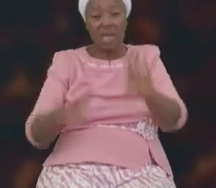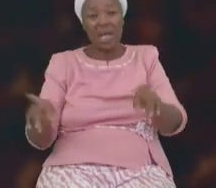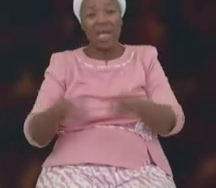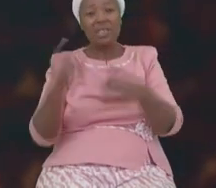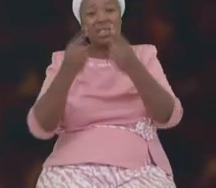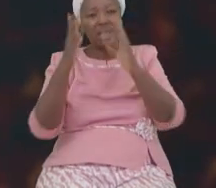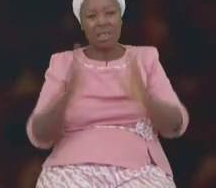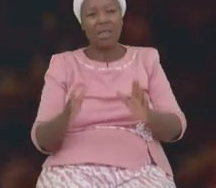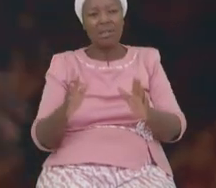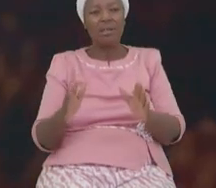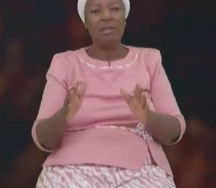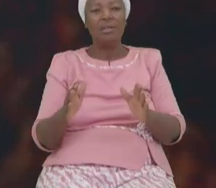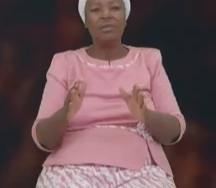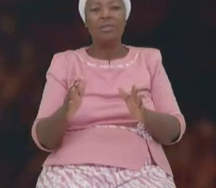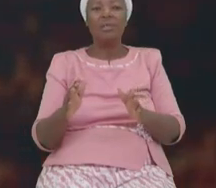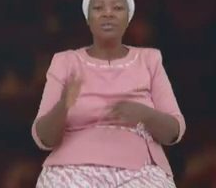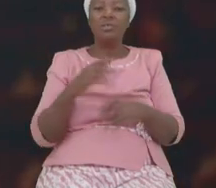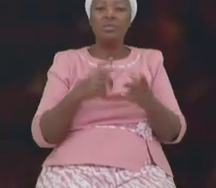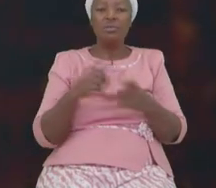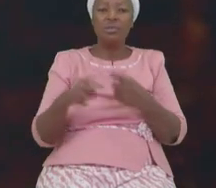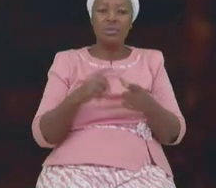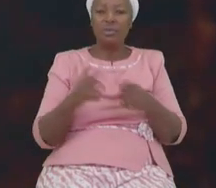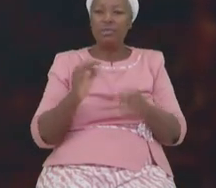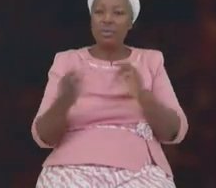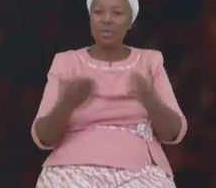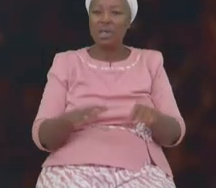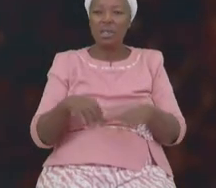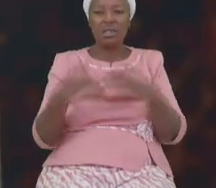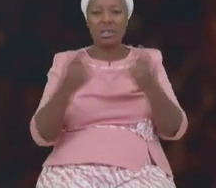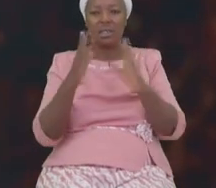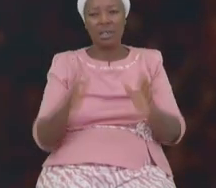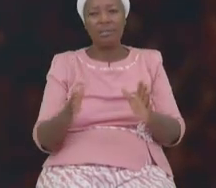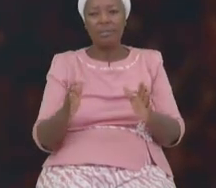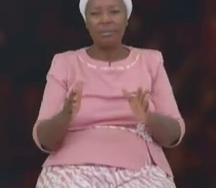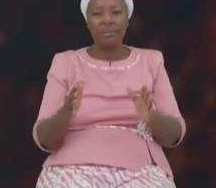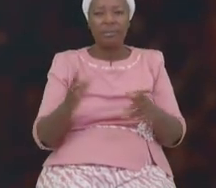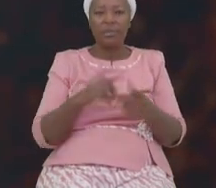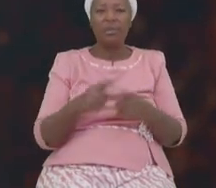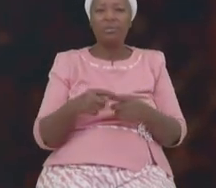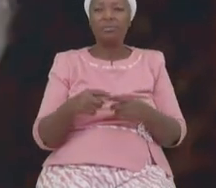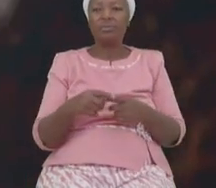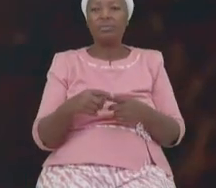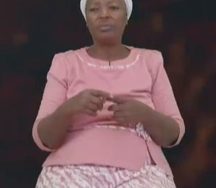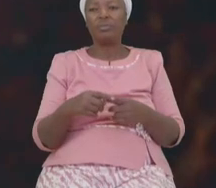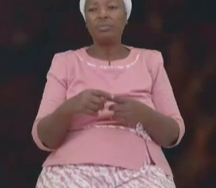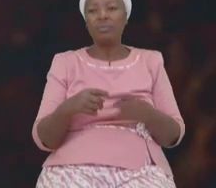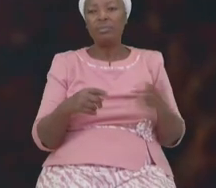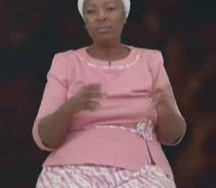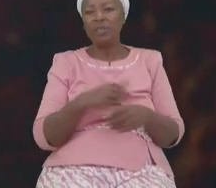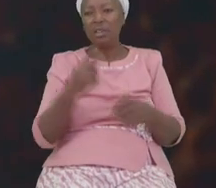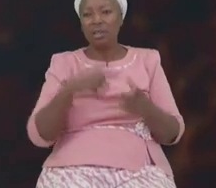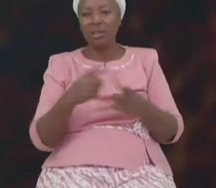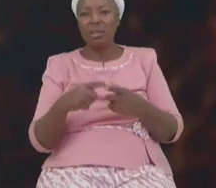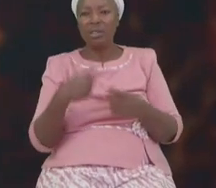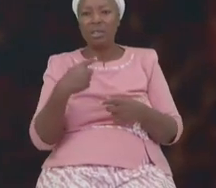sinner. But when you give your heart to the Lord, he goes to prepare a place for you. He says, he belongs to me